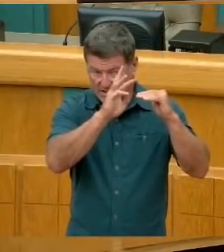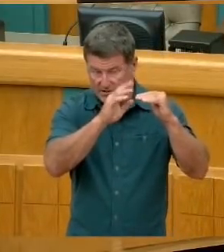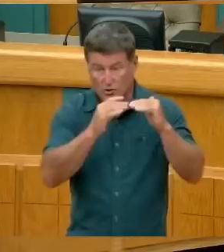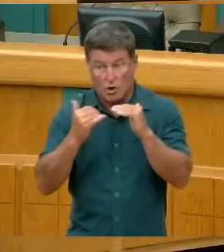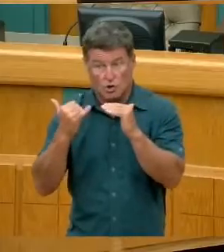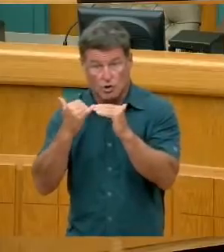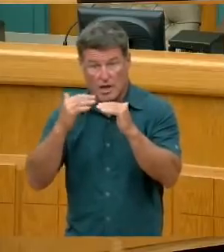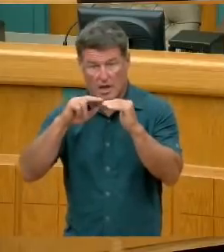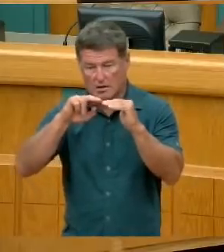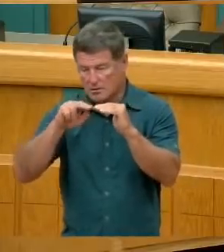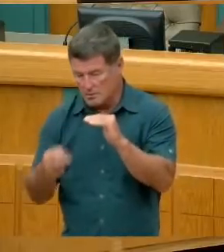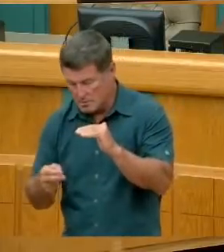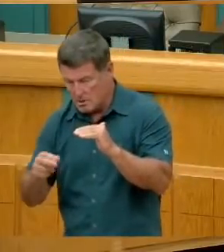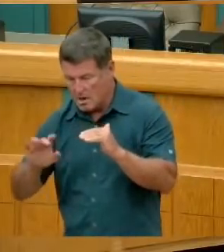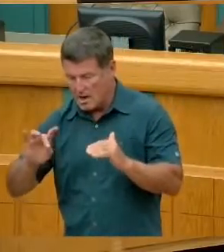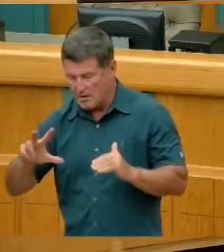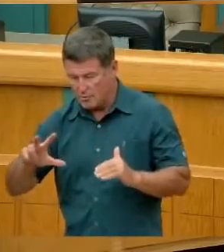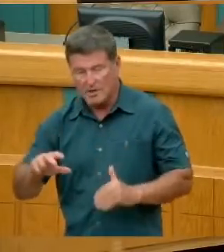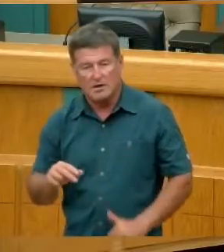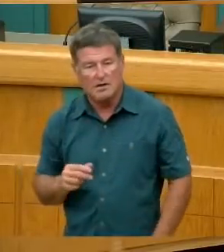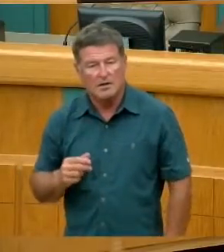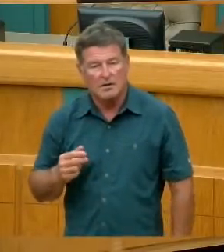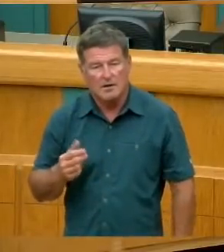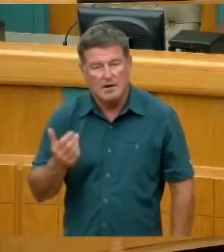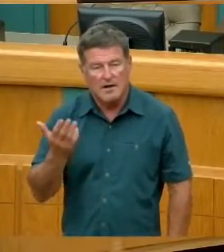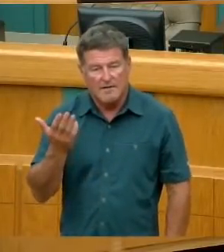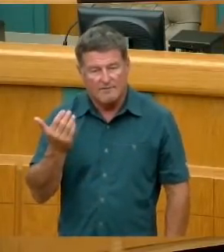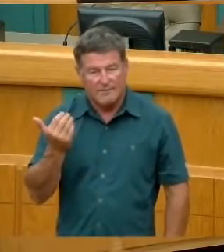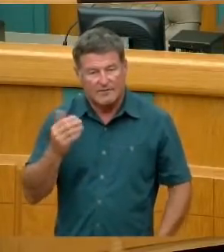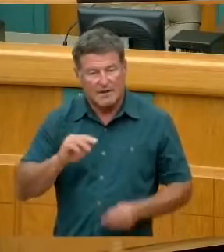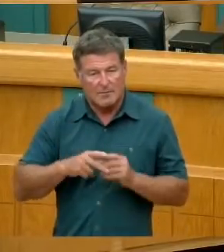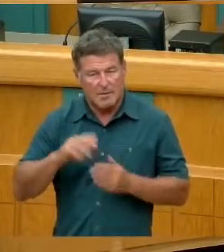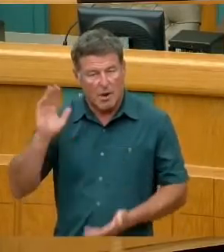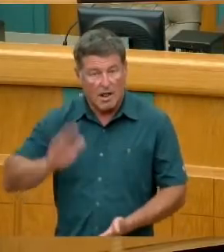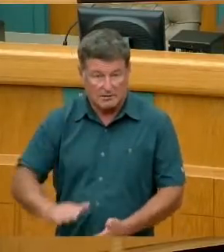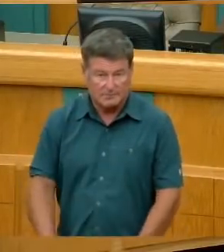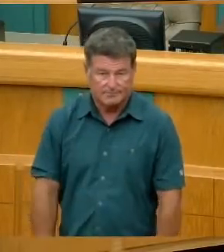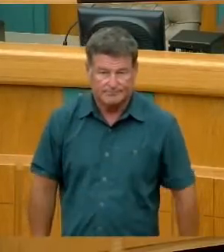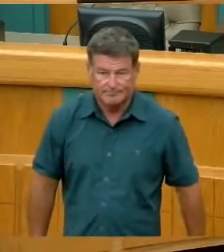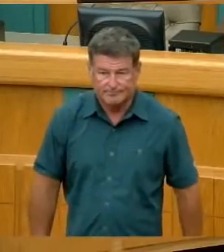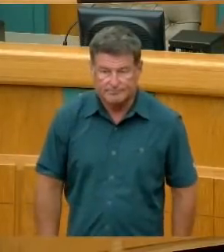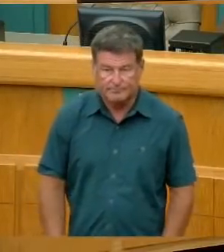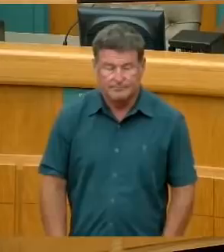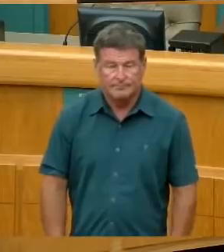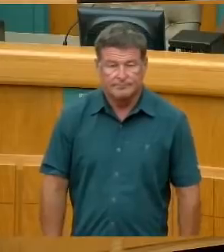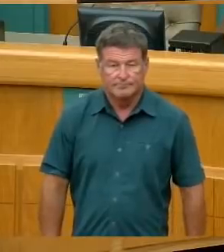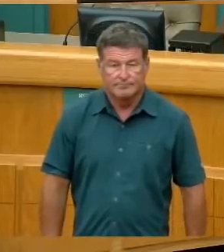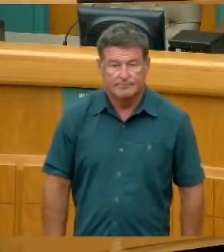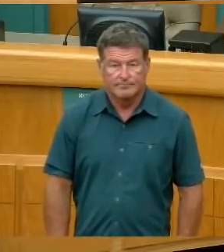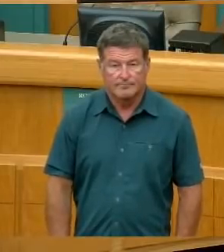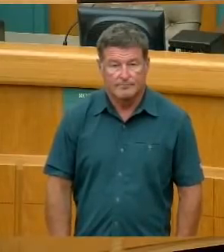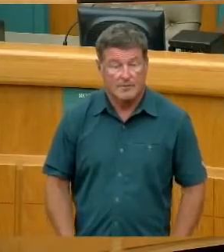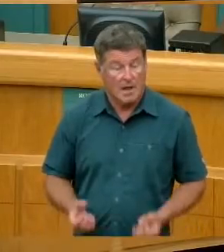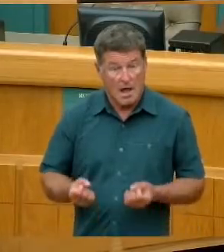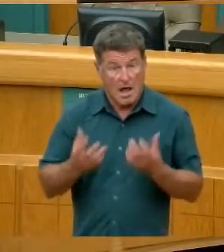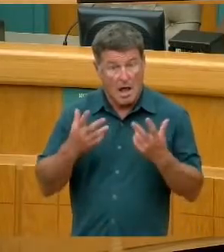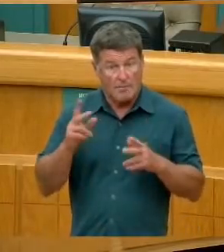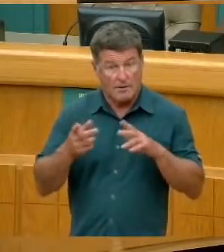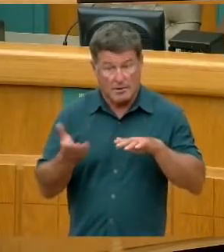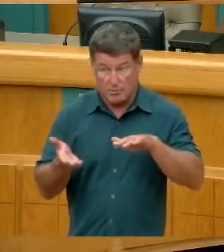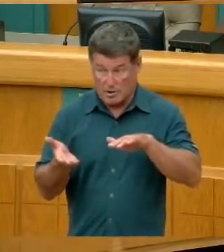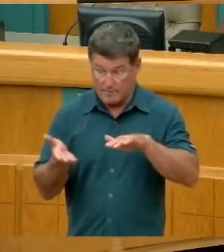96 people in ICU, and today we have 83 recovering in ICU. The number